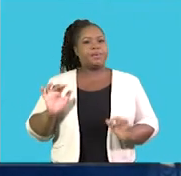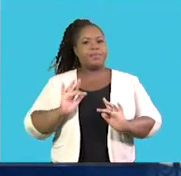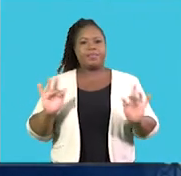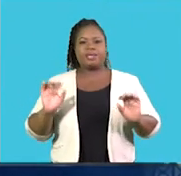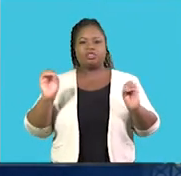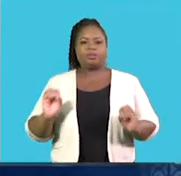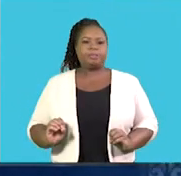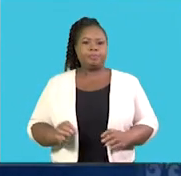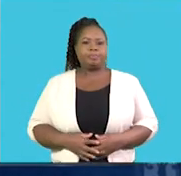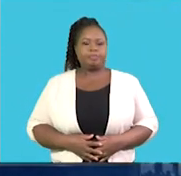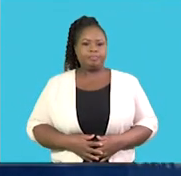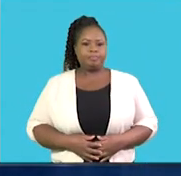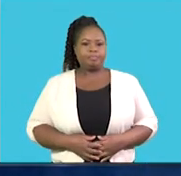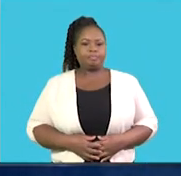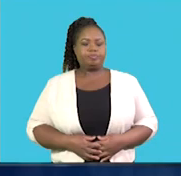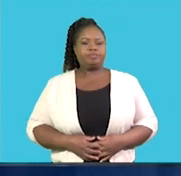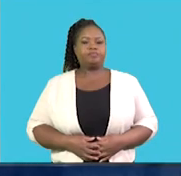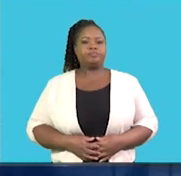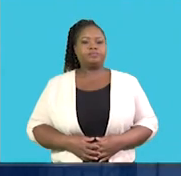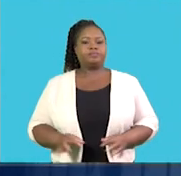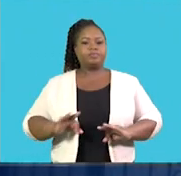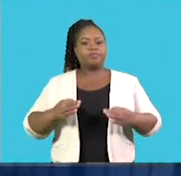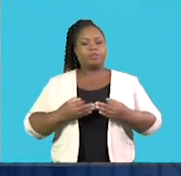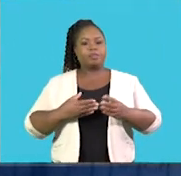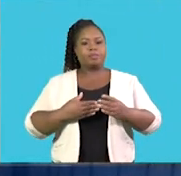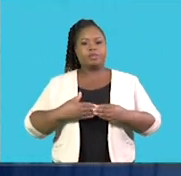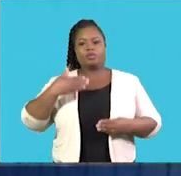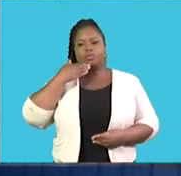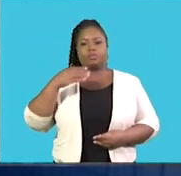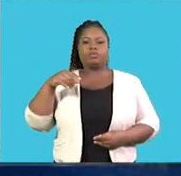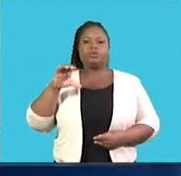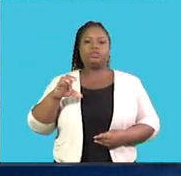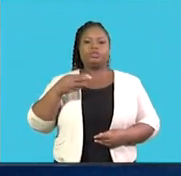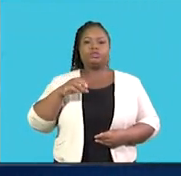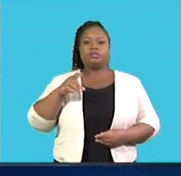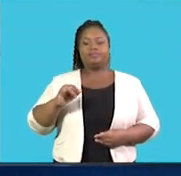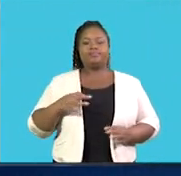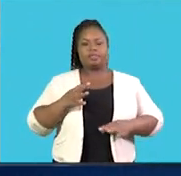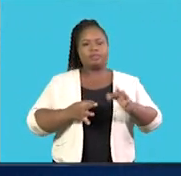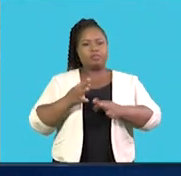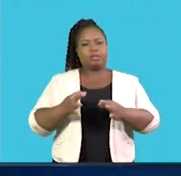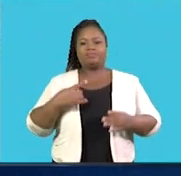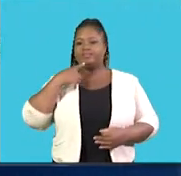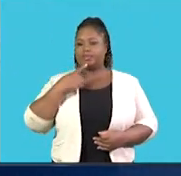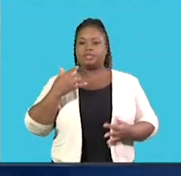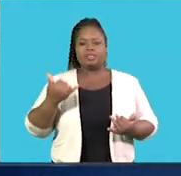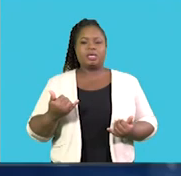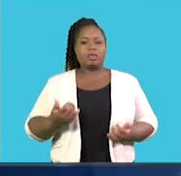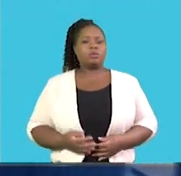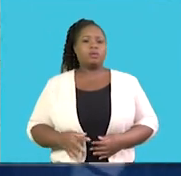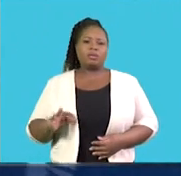sena motlakase. Leloko la lelapa e leng Gladwin Chidi o hlalosa ka moo ba eleletsweng mollo ka